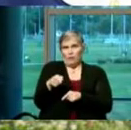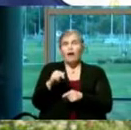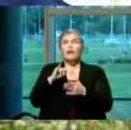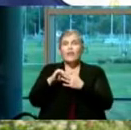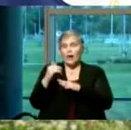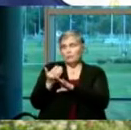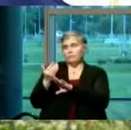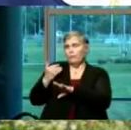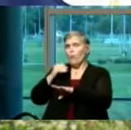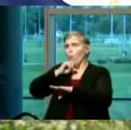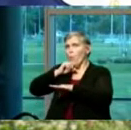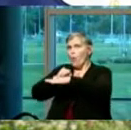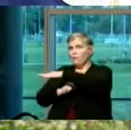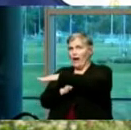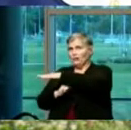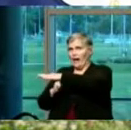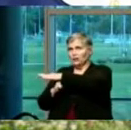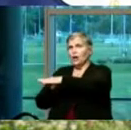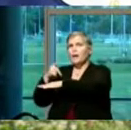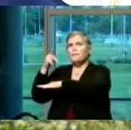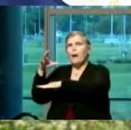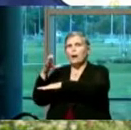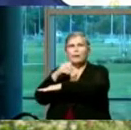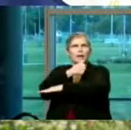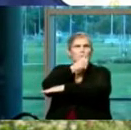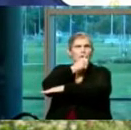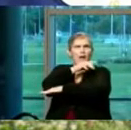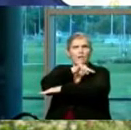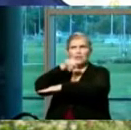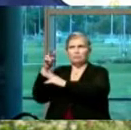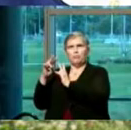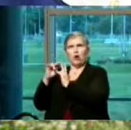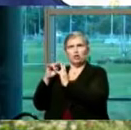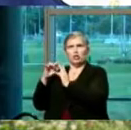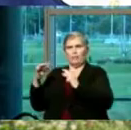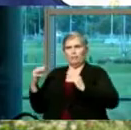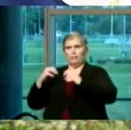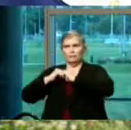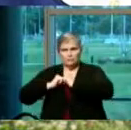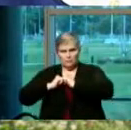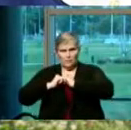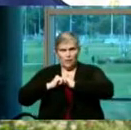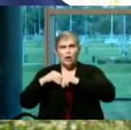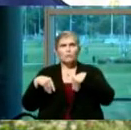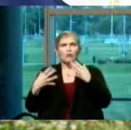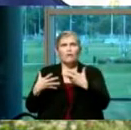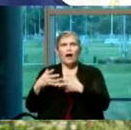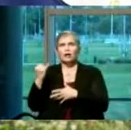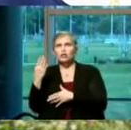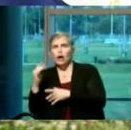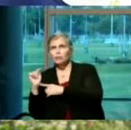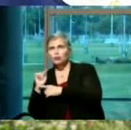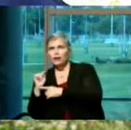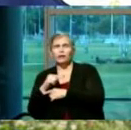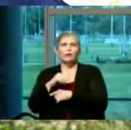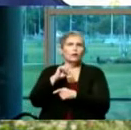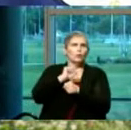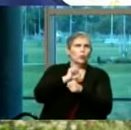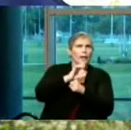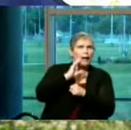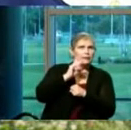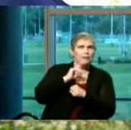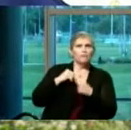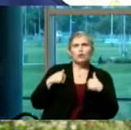existing foundation of public-private partnerships that provides job training and work experiences for young adults